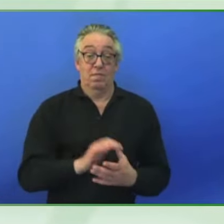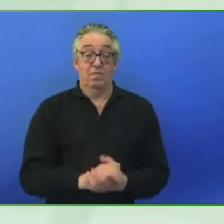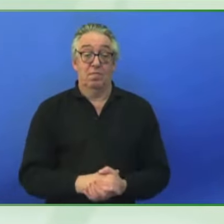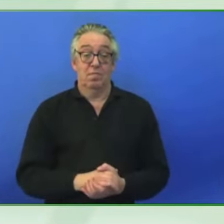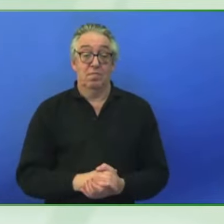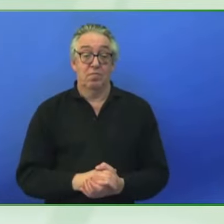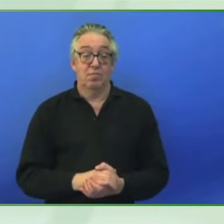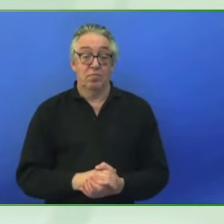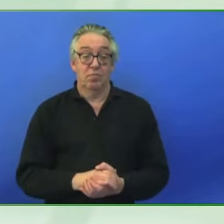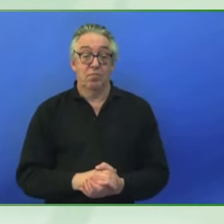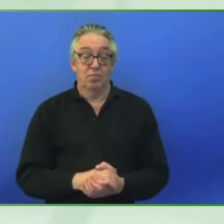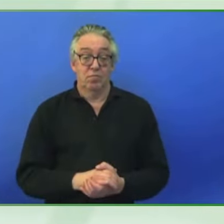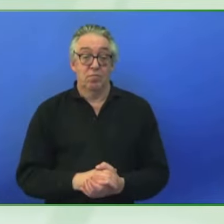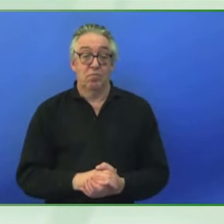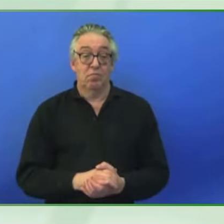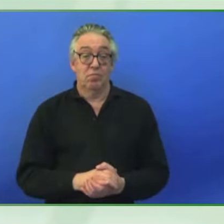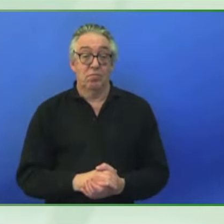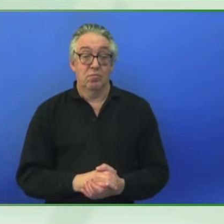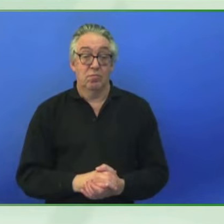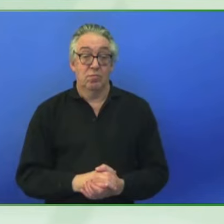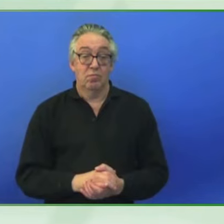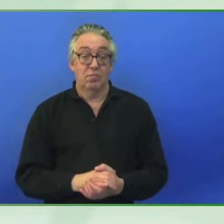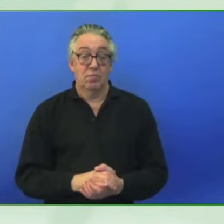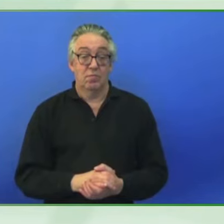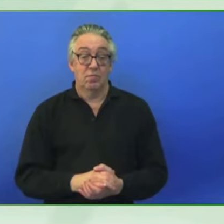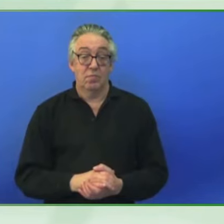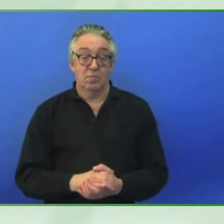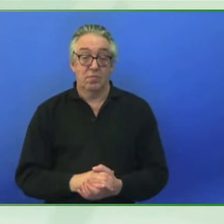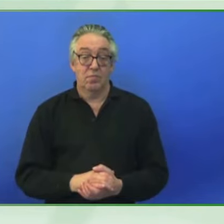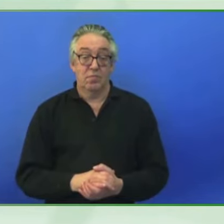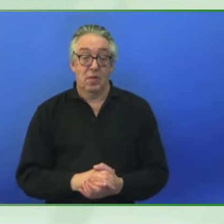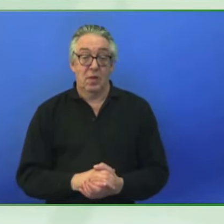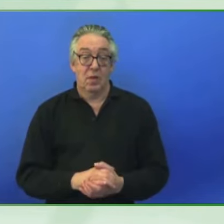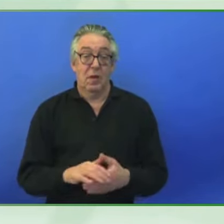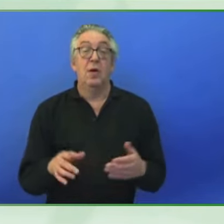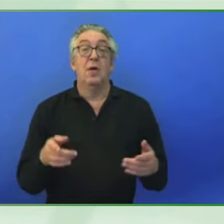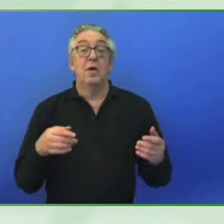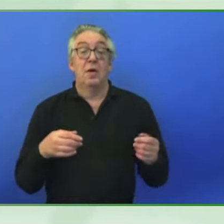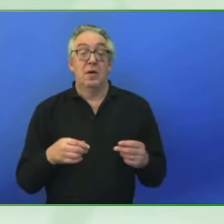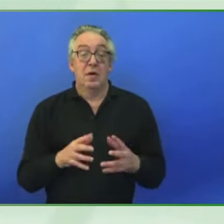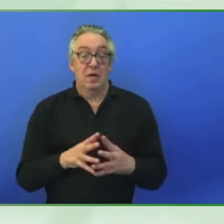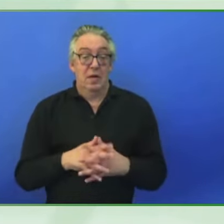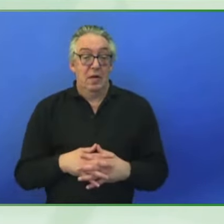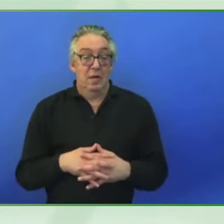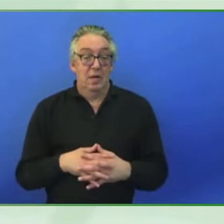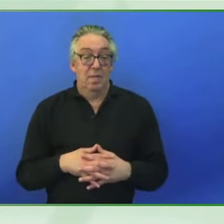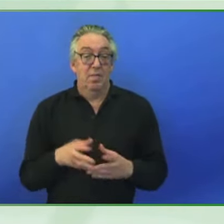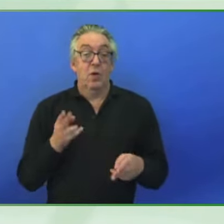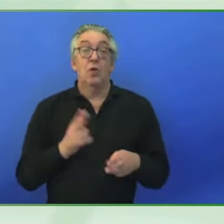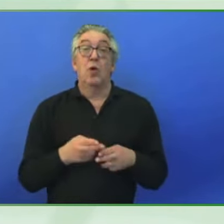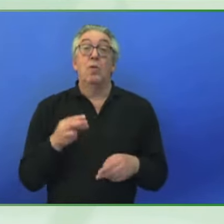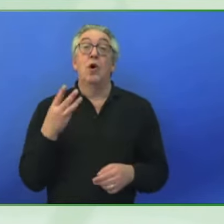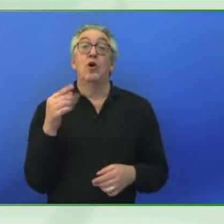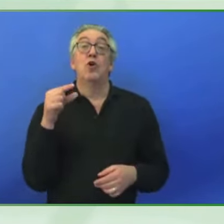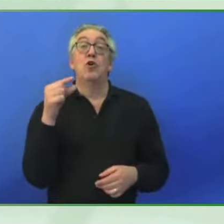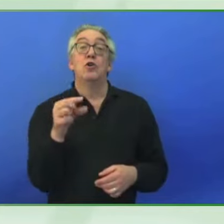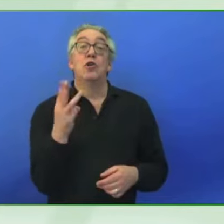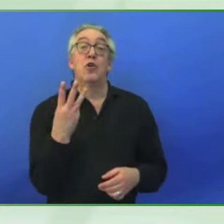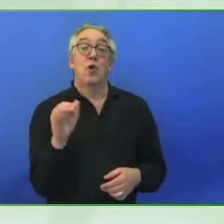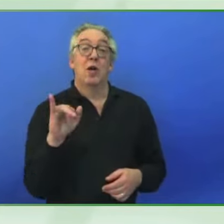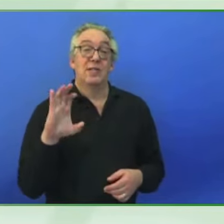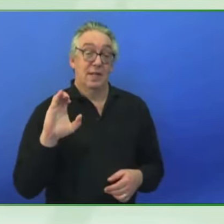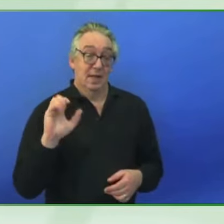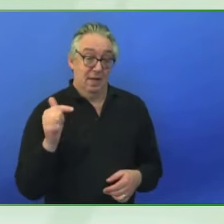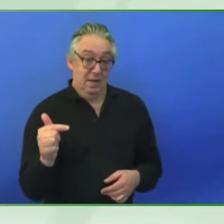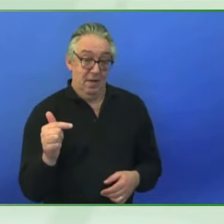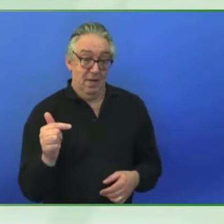And I'm sorry that this year I can't be there in person with all of you, many friends and colleagues there, but G3ICT is certainly here to be a partner